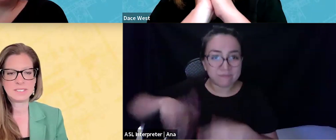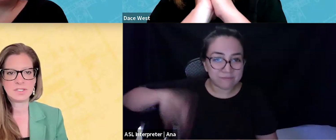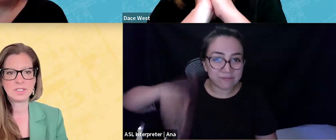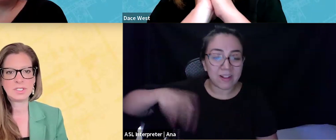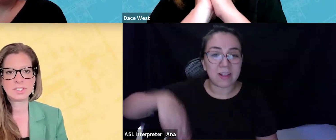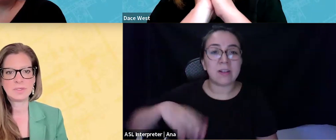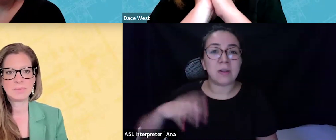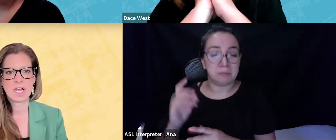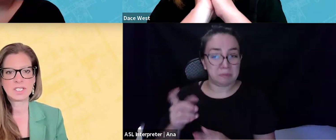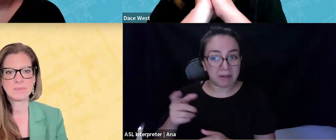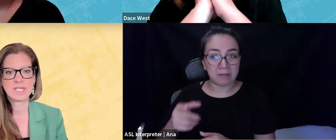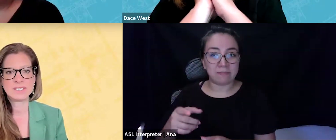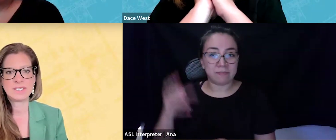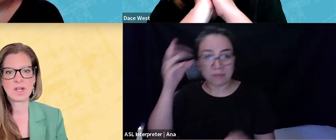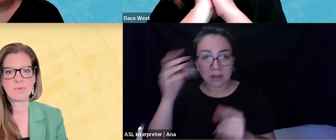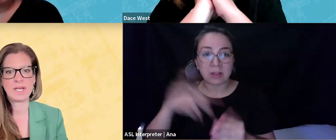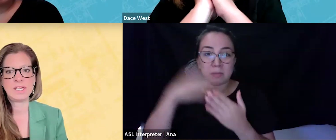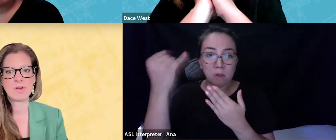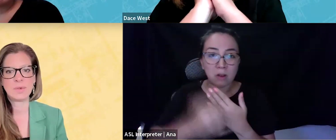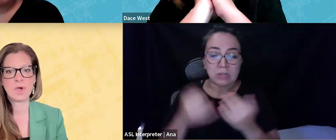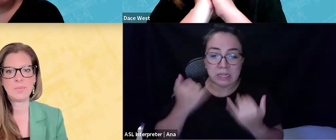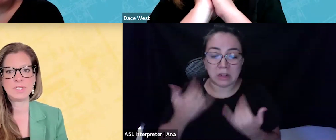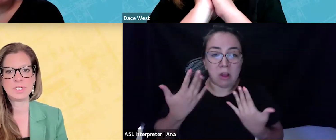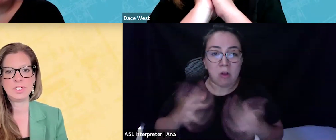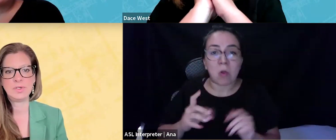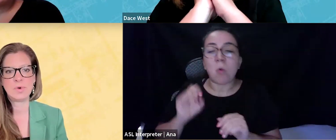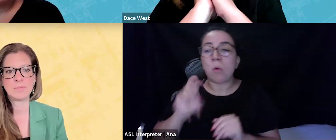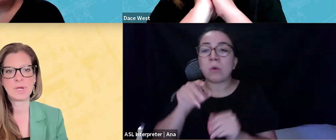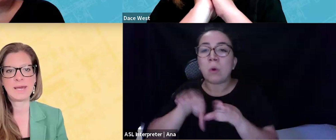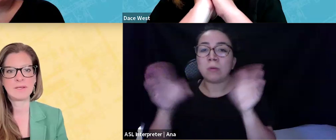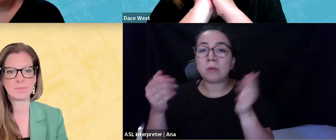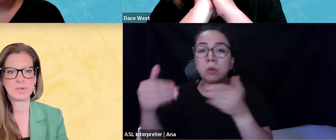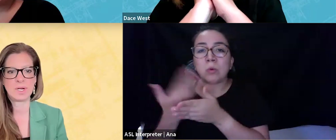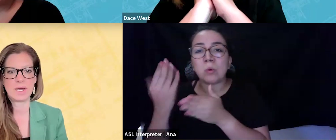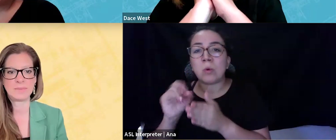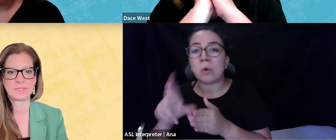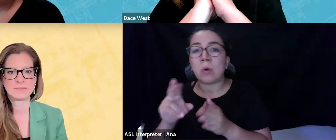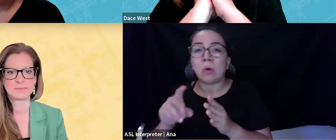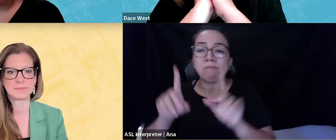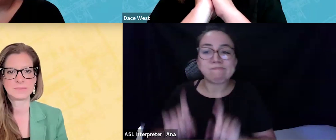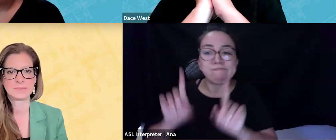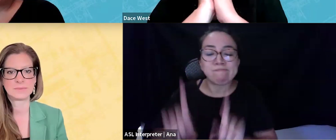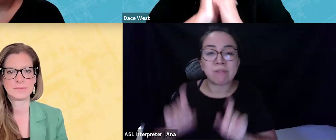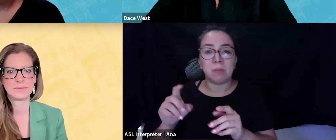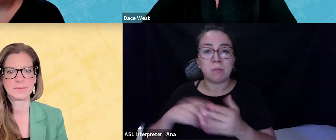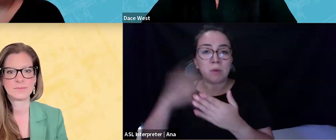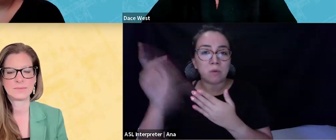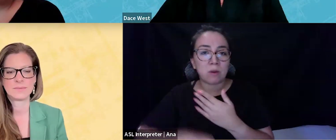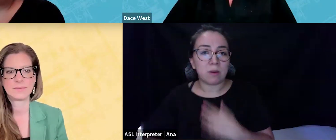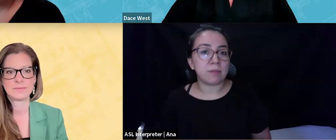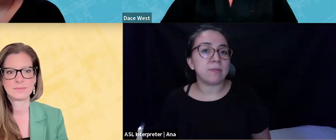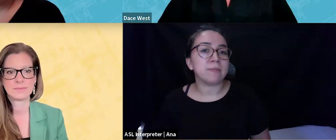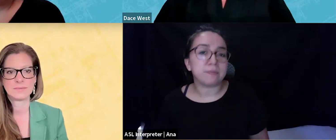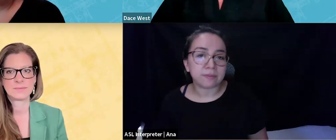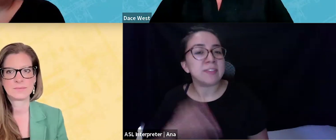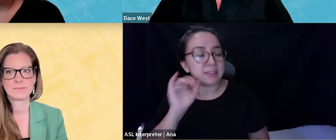be considered? Should projects be existing already, or are you open to new or pilot programs?